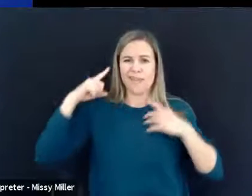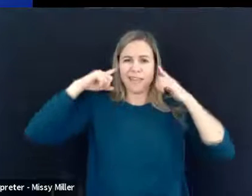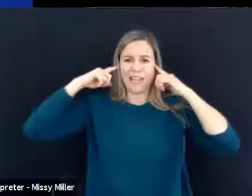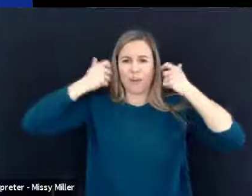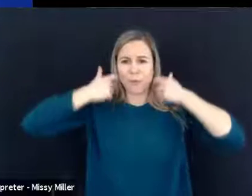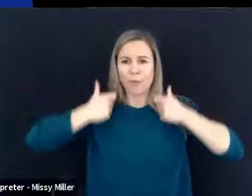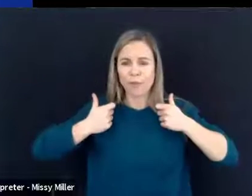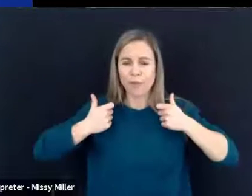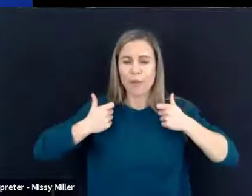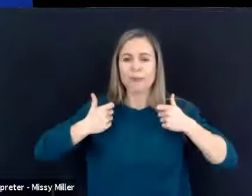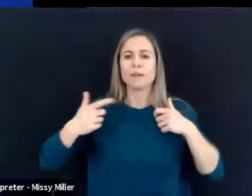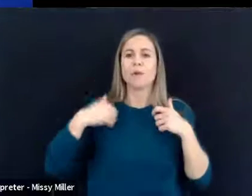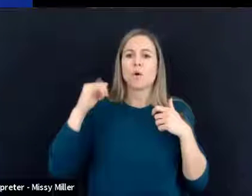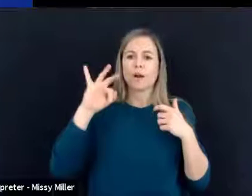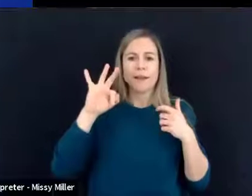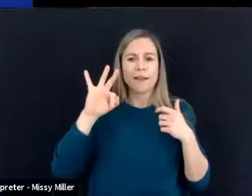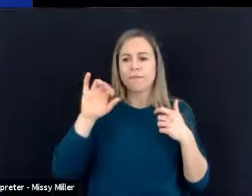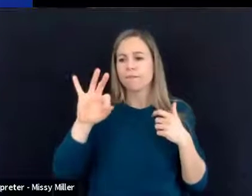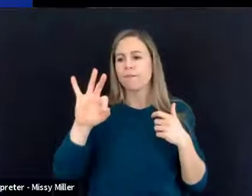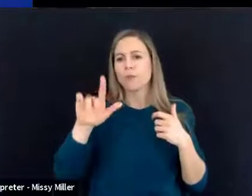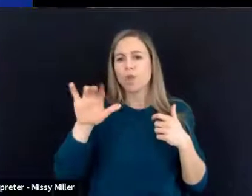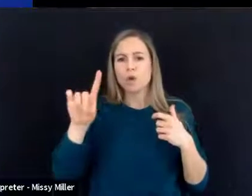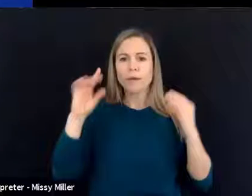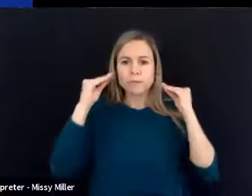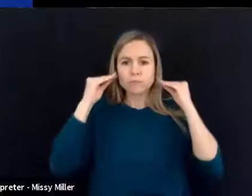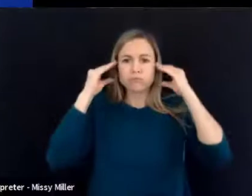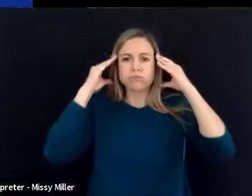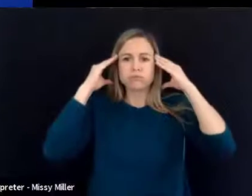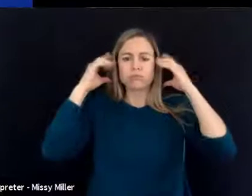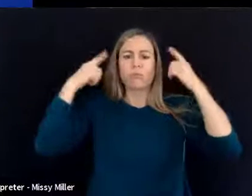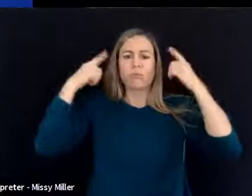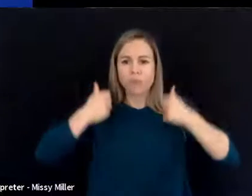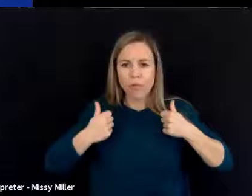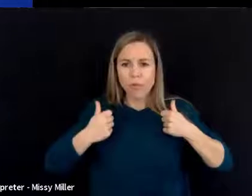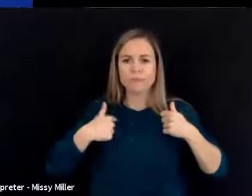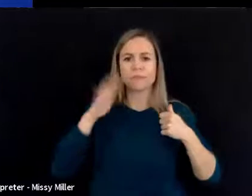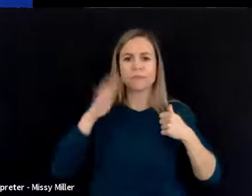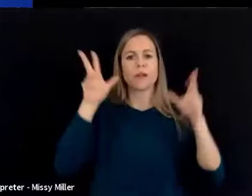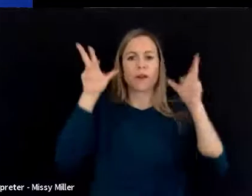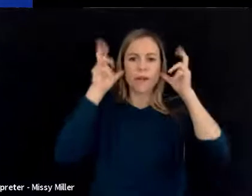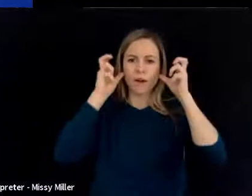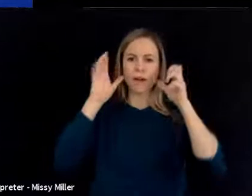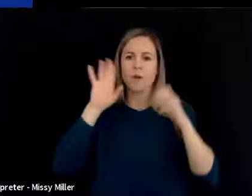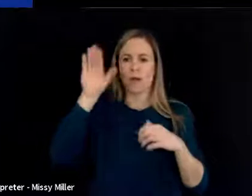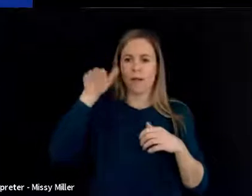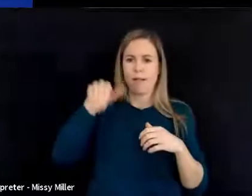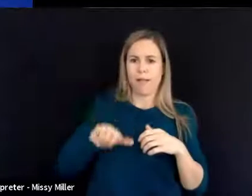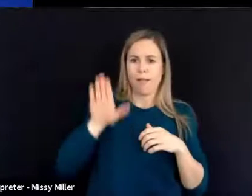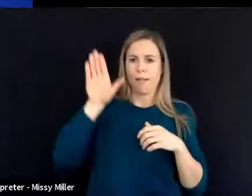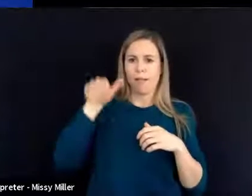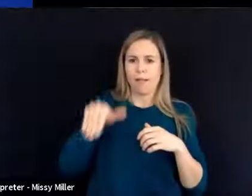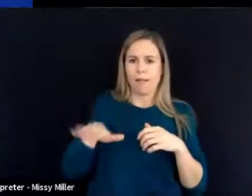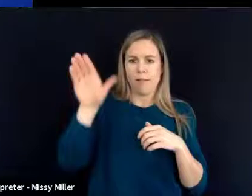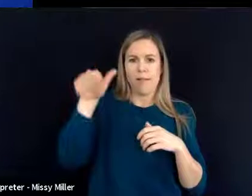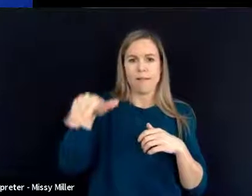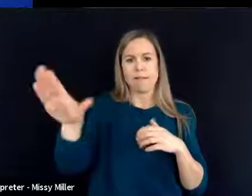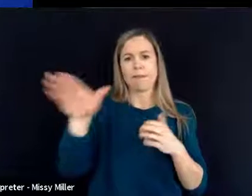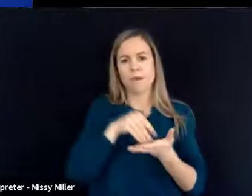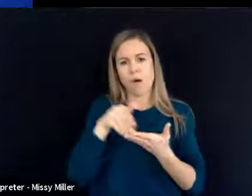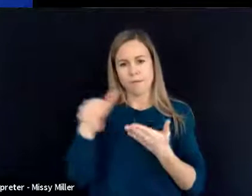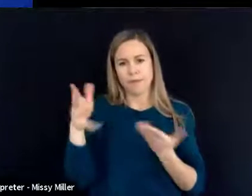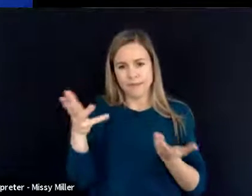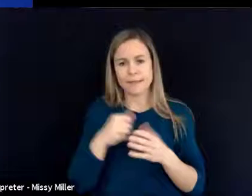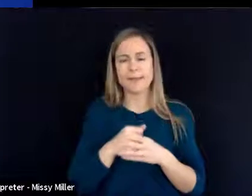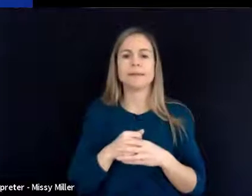out, depending on how much fluid is retained in their ears. You know that. They may or may